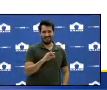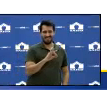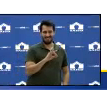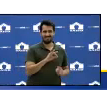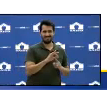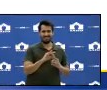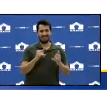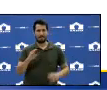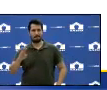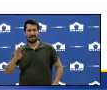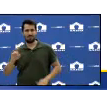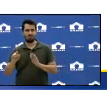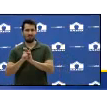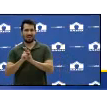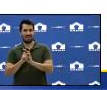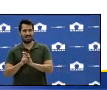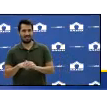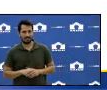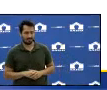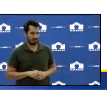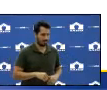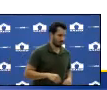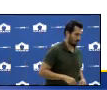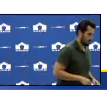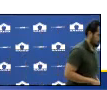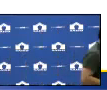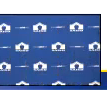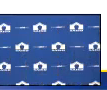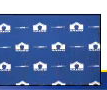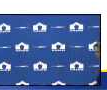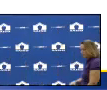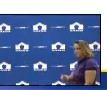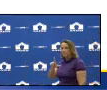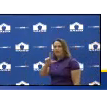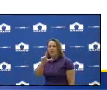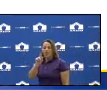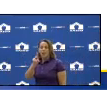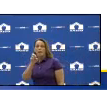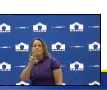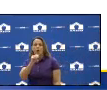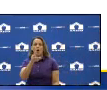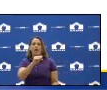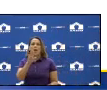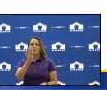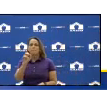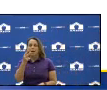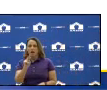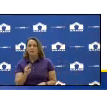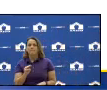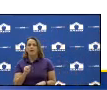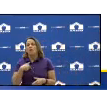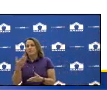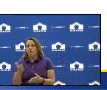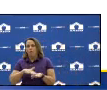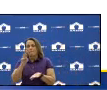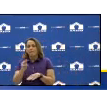2019 to a B rating. Lamar Elementary and Bonham Academy, and I was at Bonham on Monday. They're doing